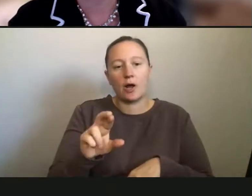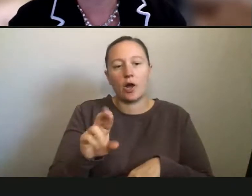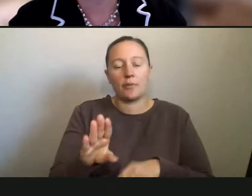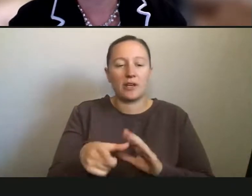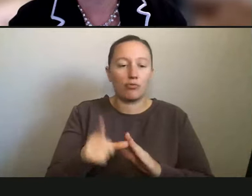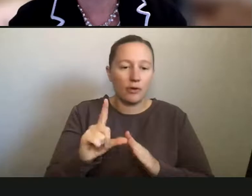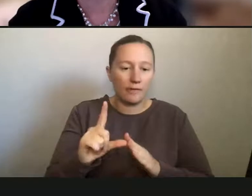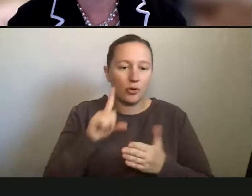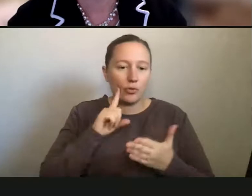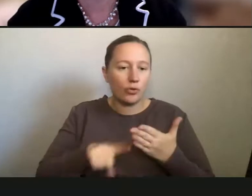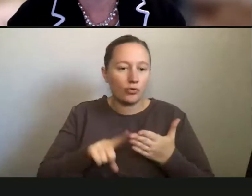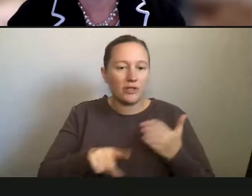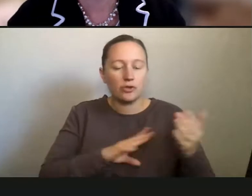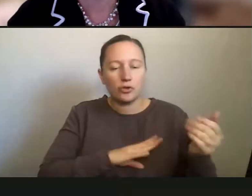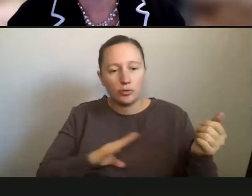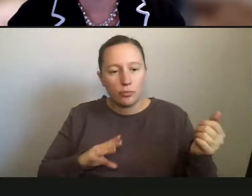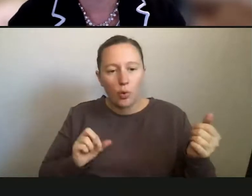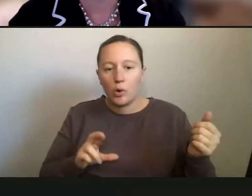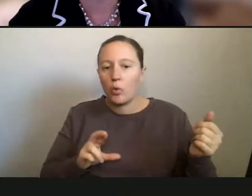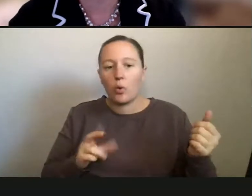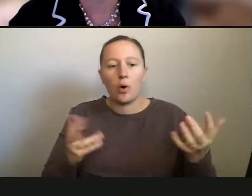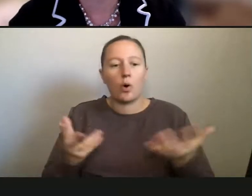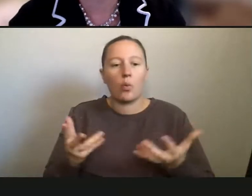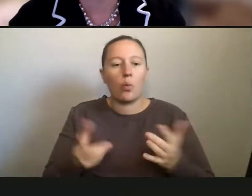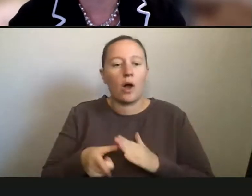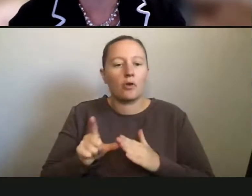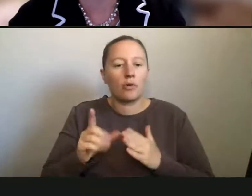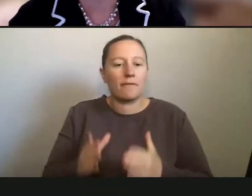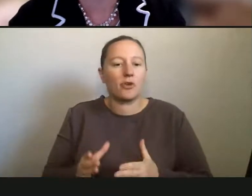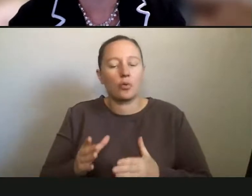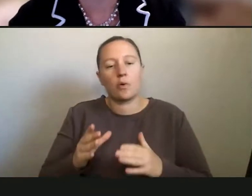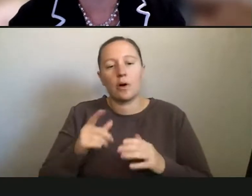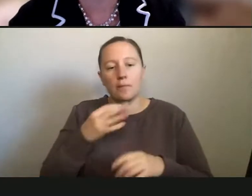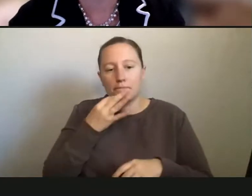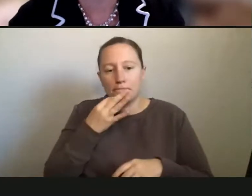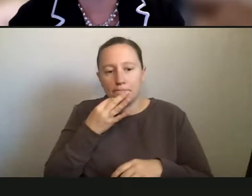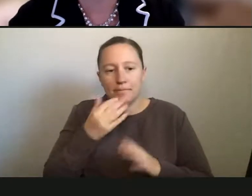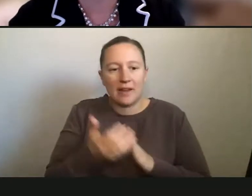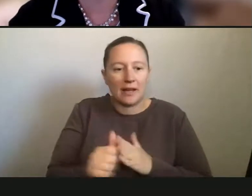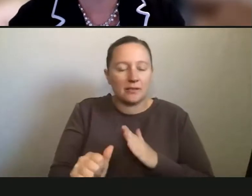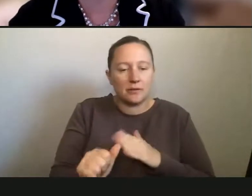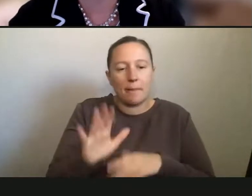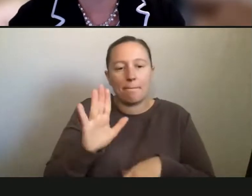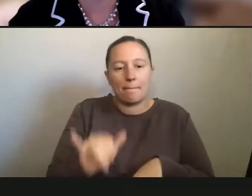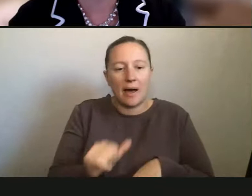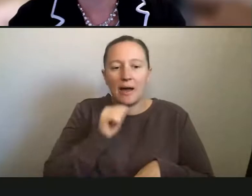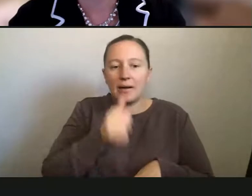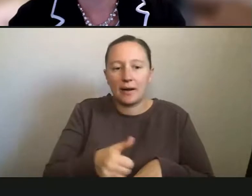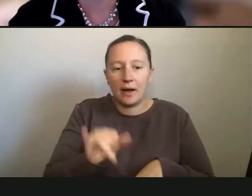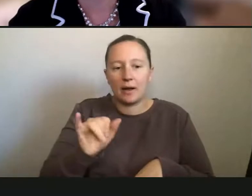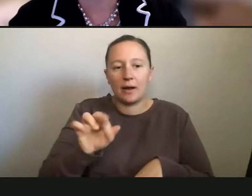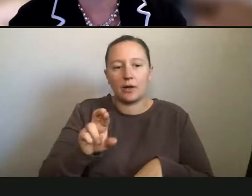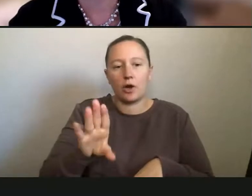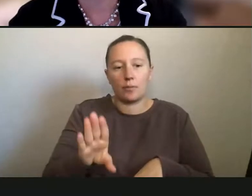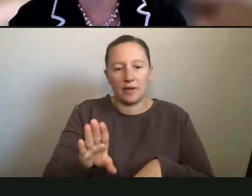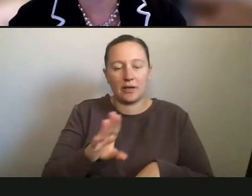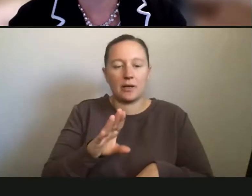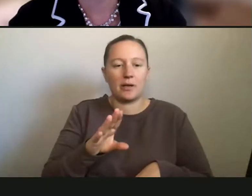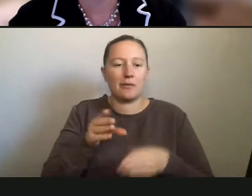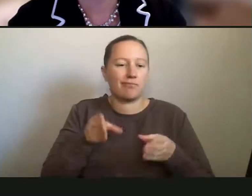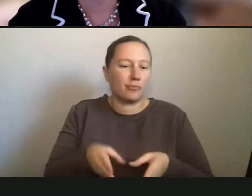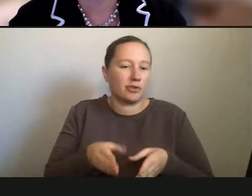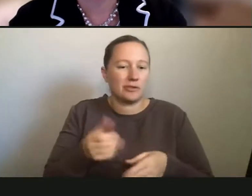award, or what review or expertise by non-IRB personnel? So how, is there